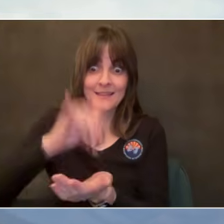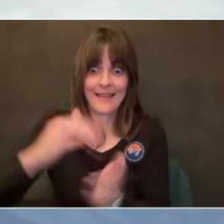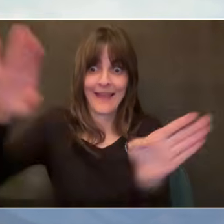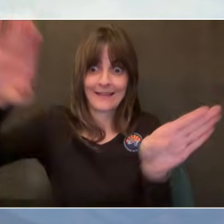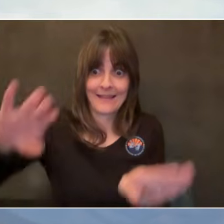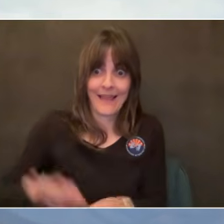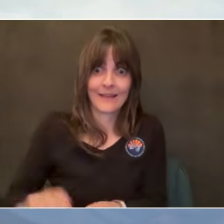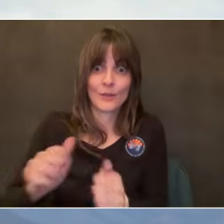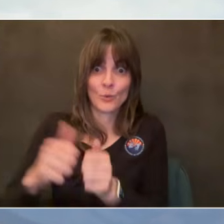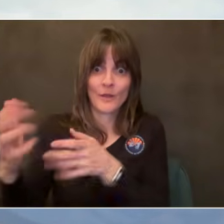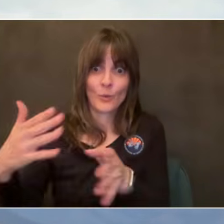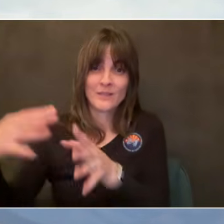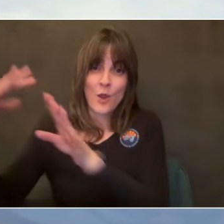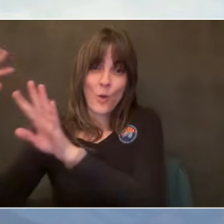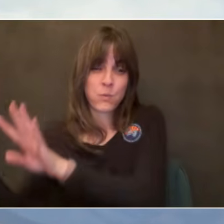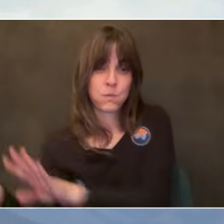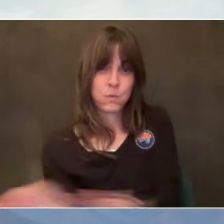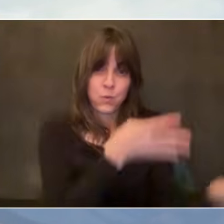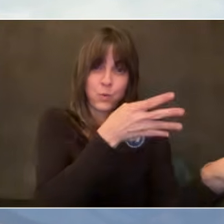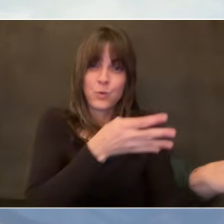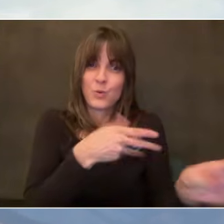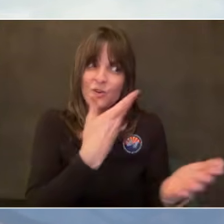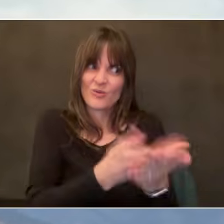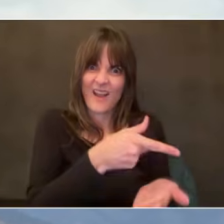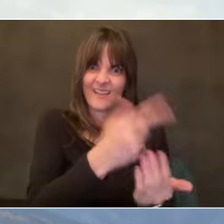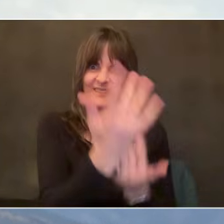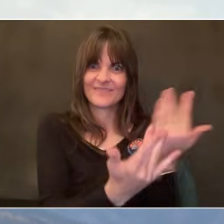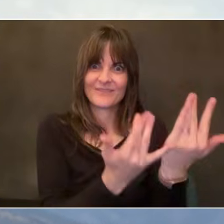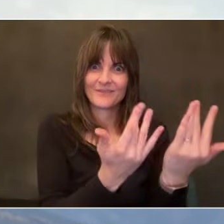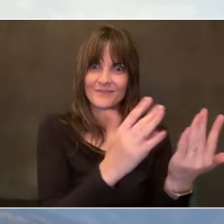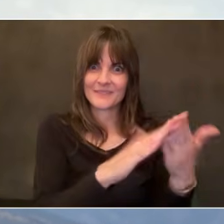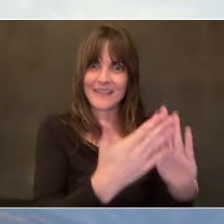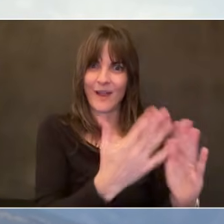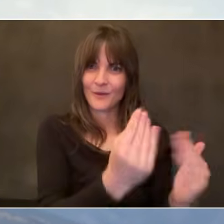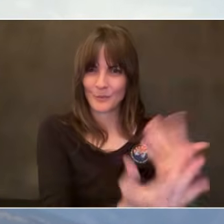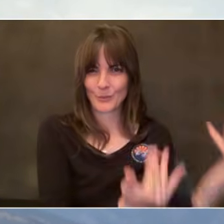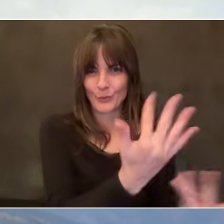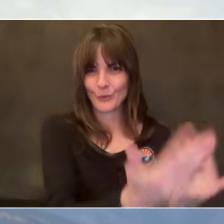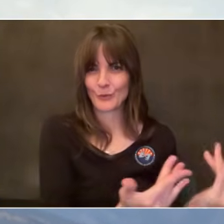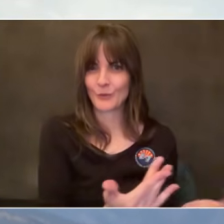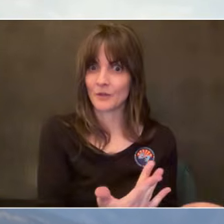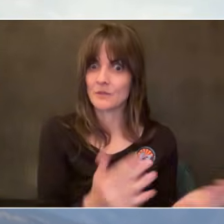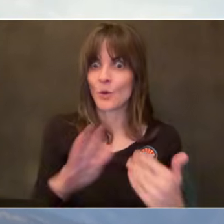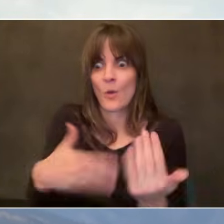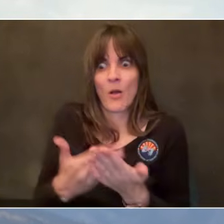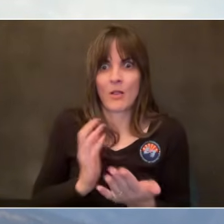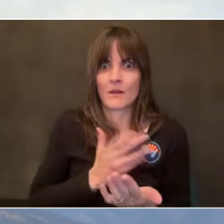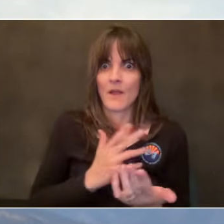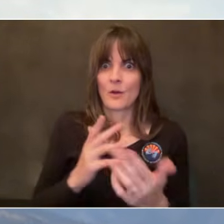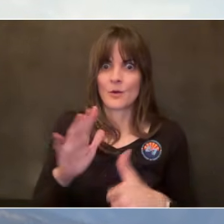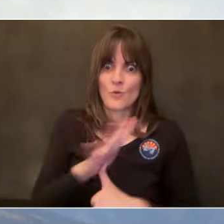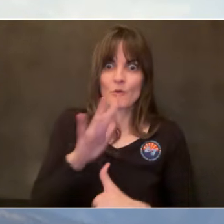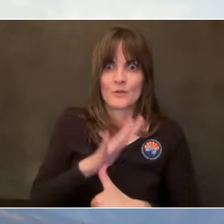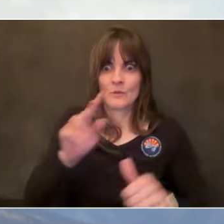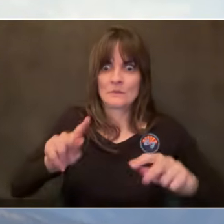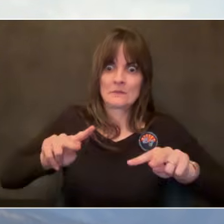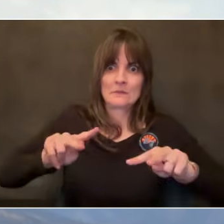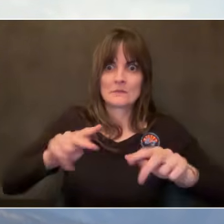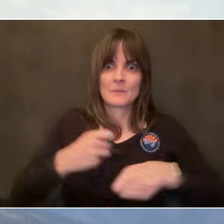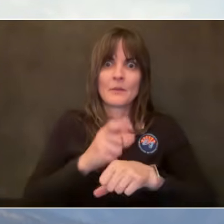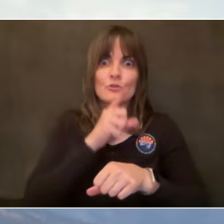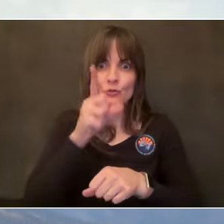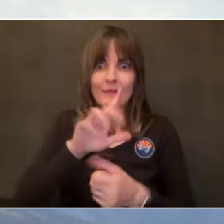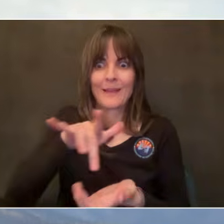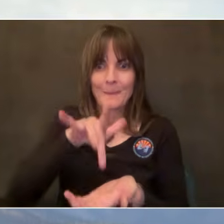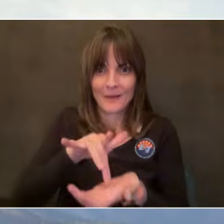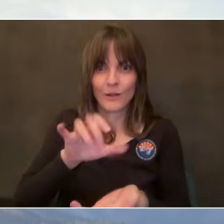So the focus was on trying to secure the mouth of Middle Creek. All the air tankers and helicopters went to support in securing the